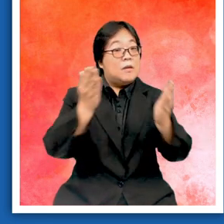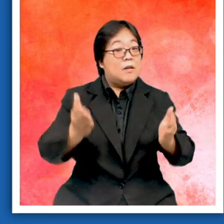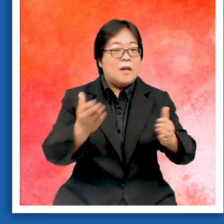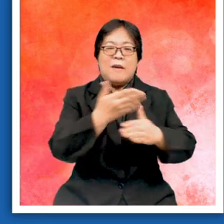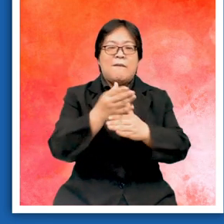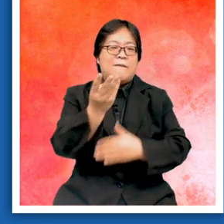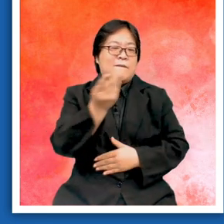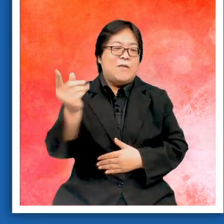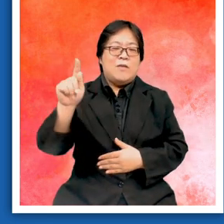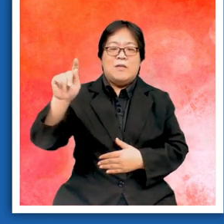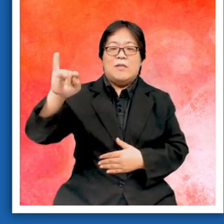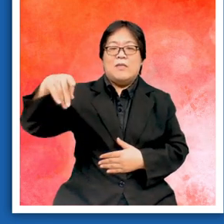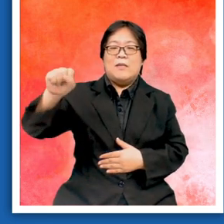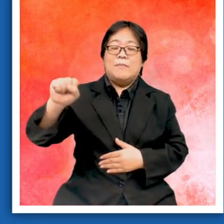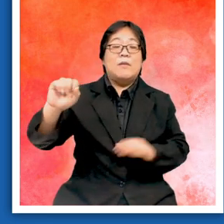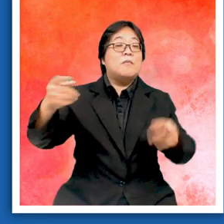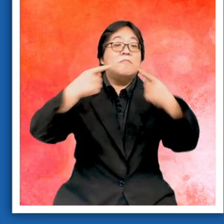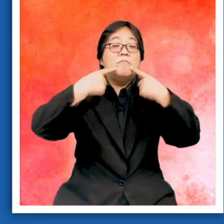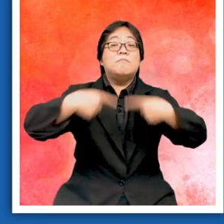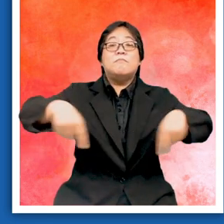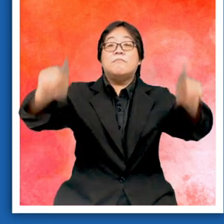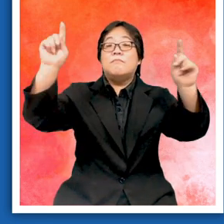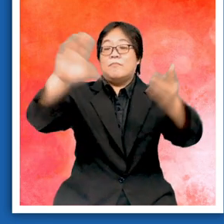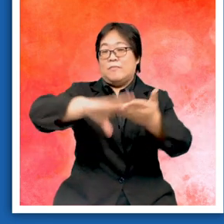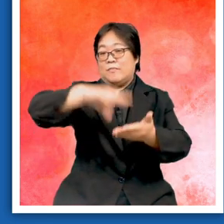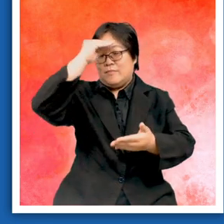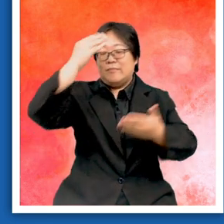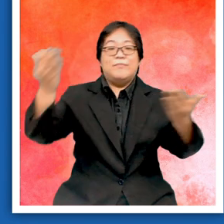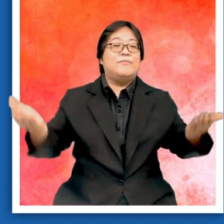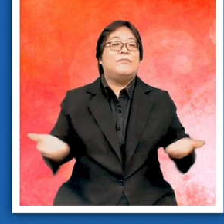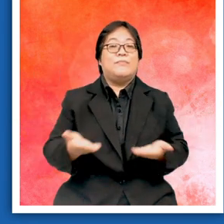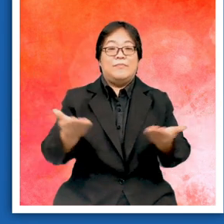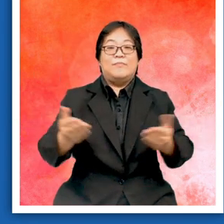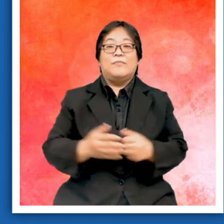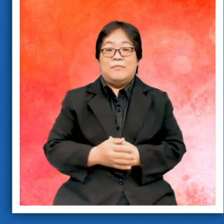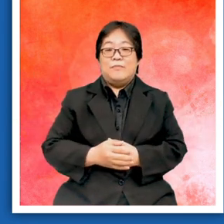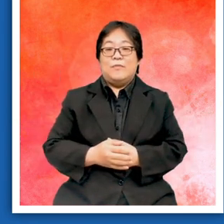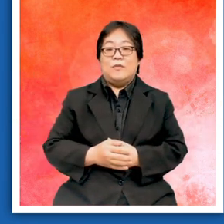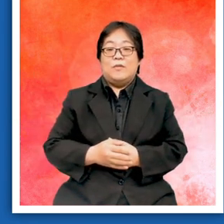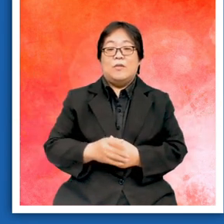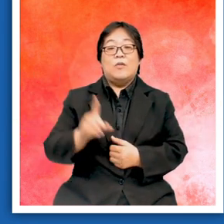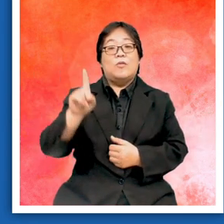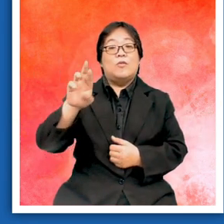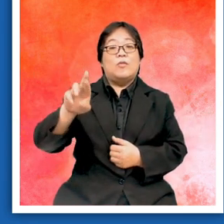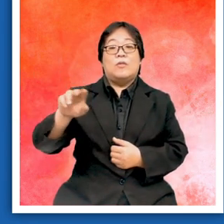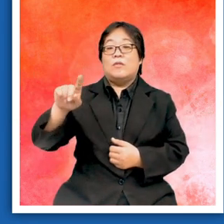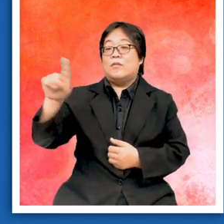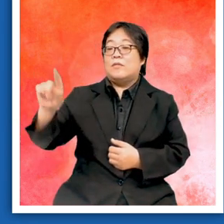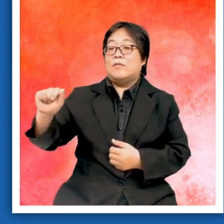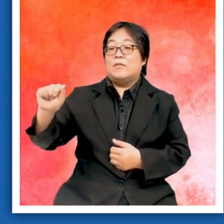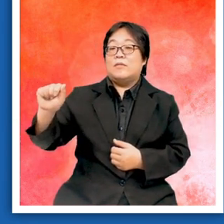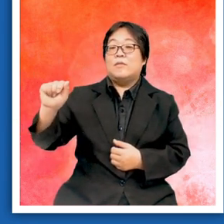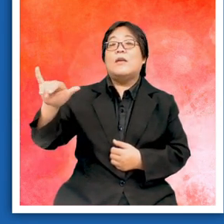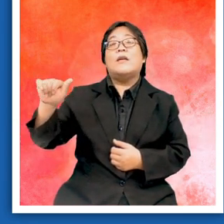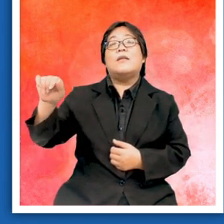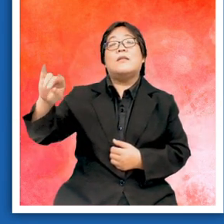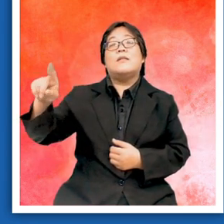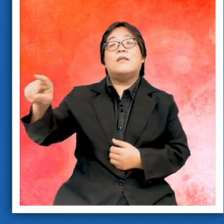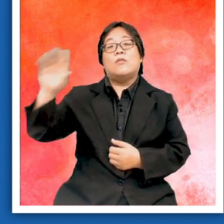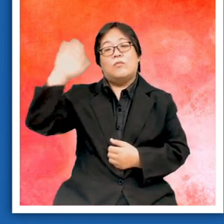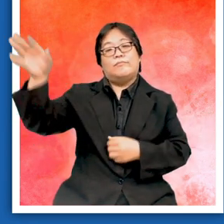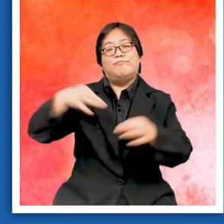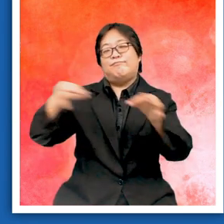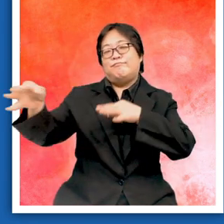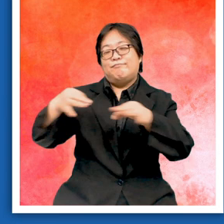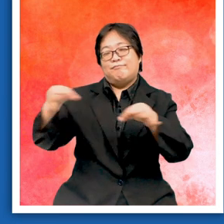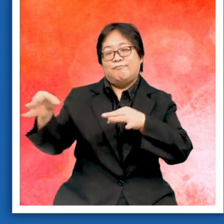few tips on successful learning at university level. Dr. Yazid, who is the head of e-learning, will be